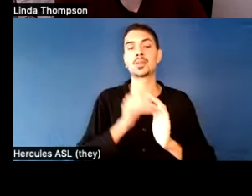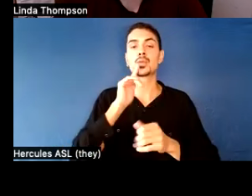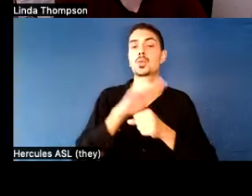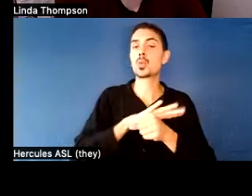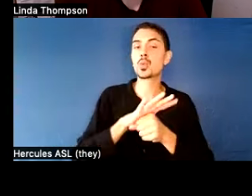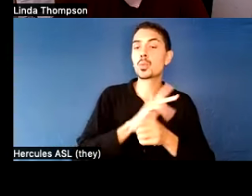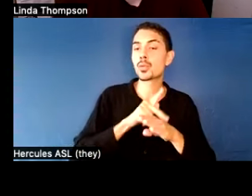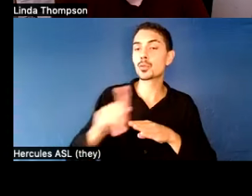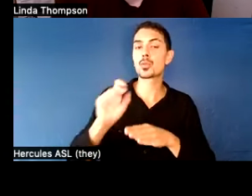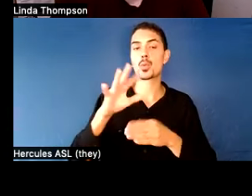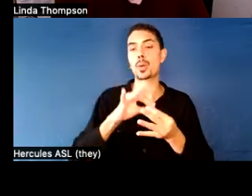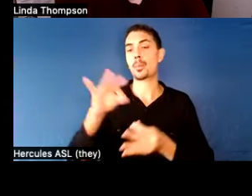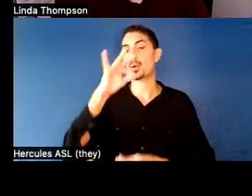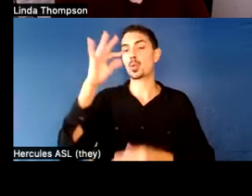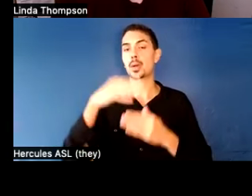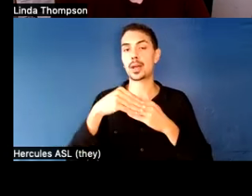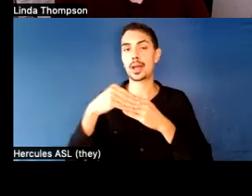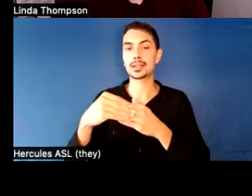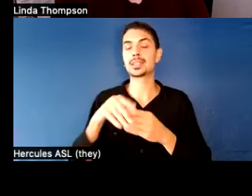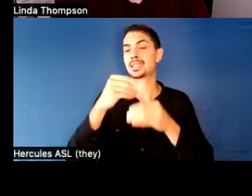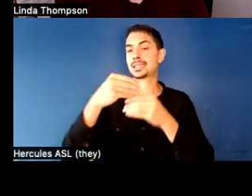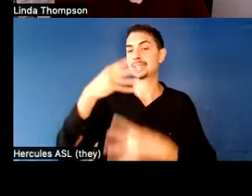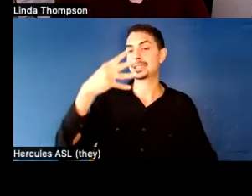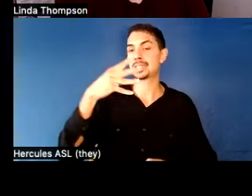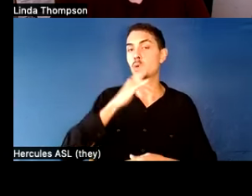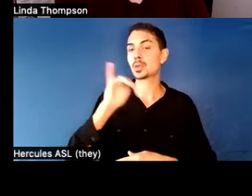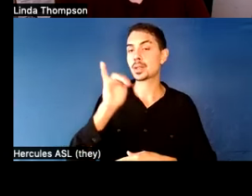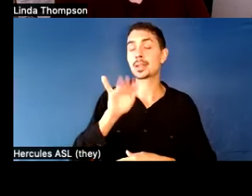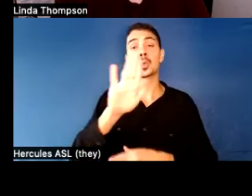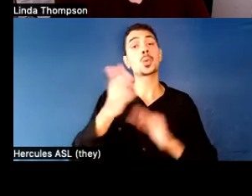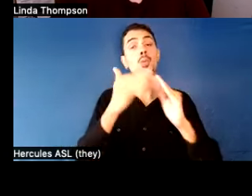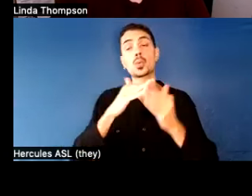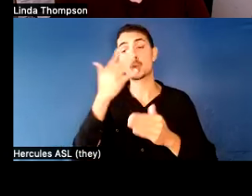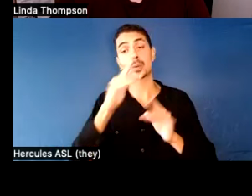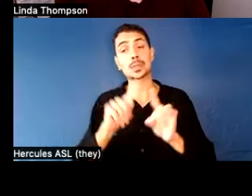here's what a list may look like in your community.